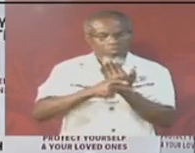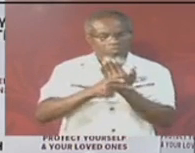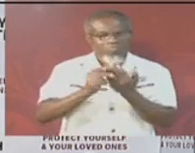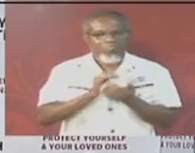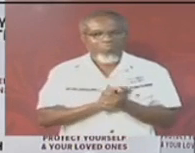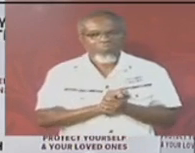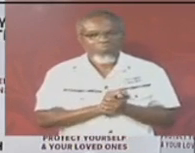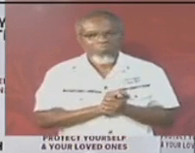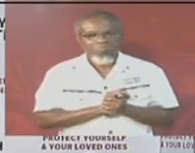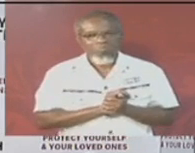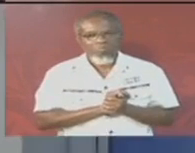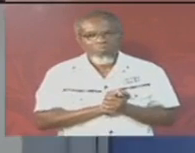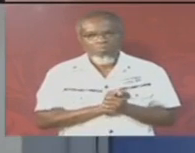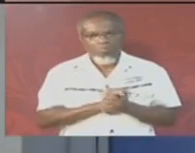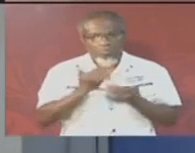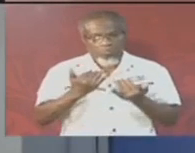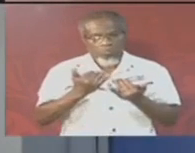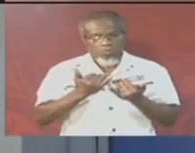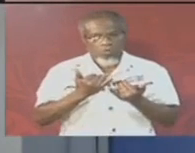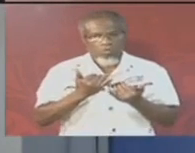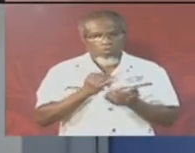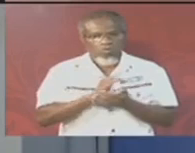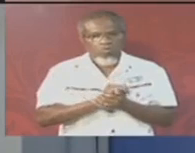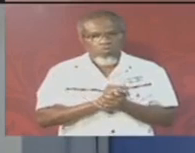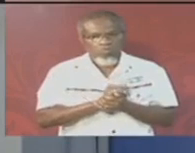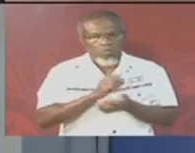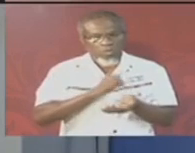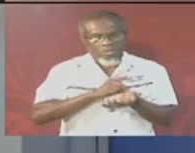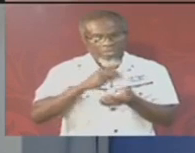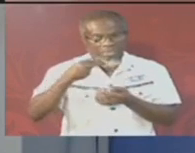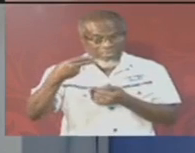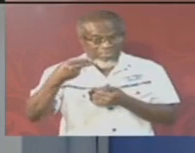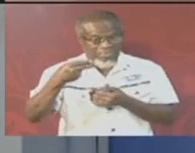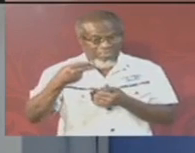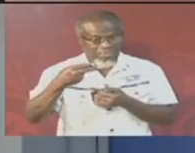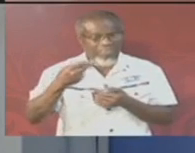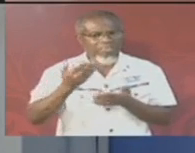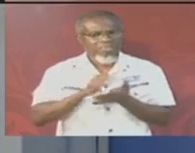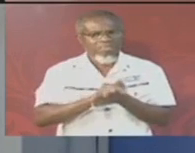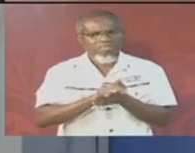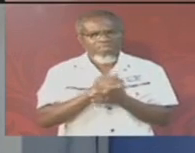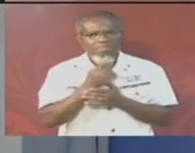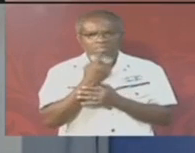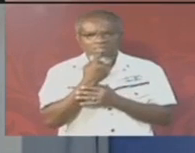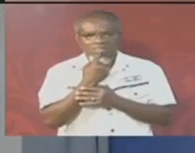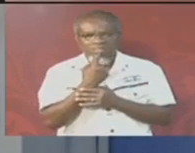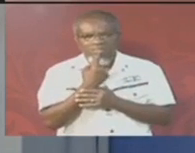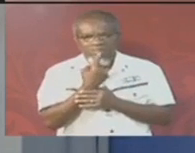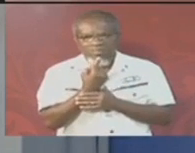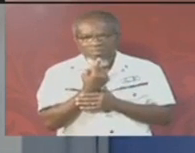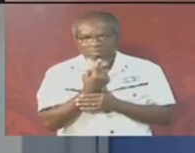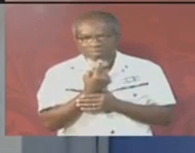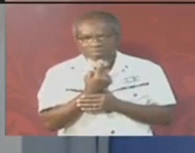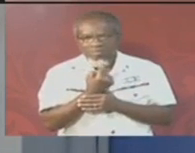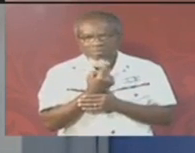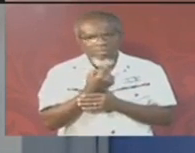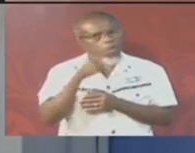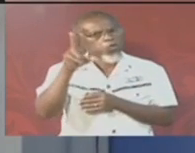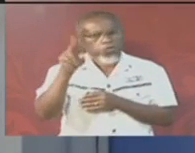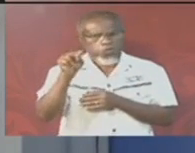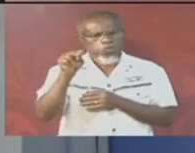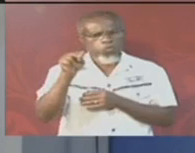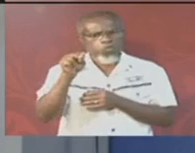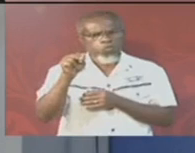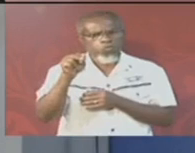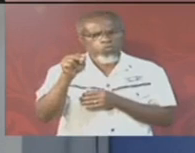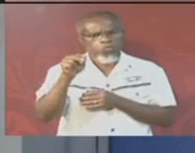the question. Thank you for the question. The short answer to the question is no. In the contact tracing around the P1 variant, there